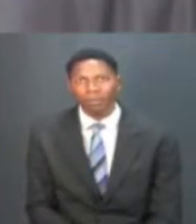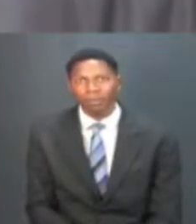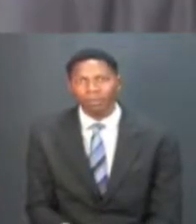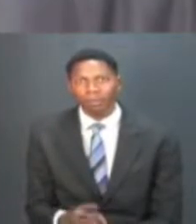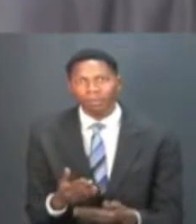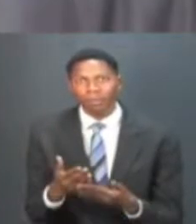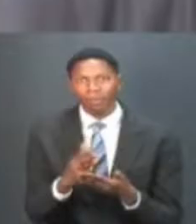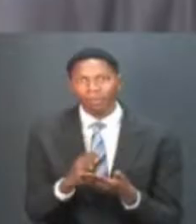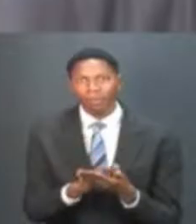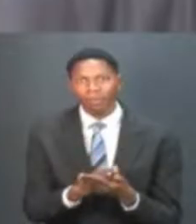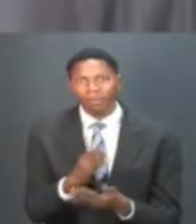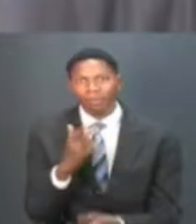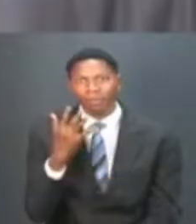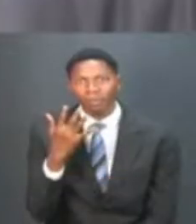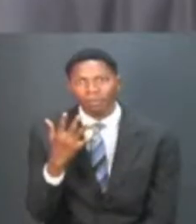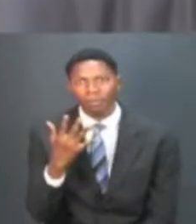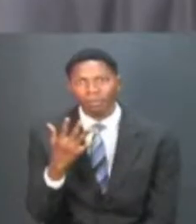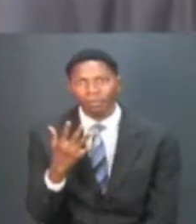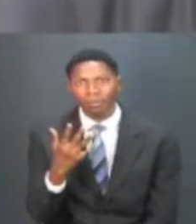Page 5.